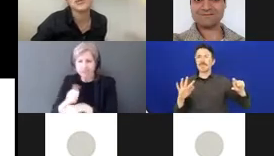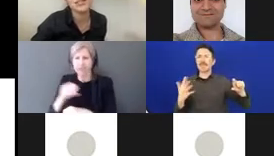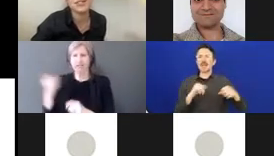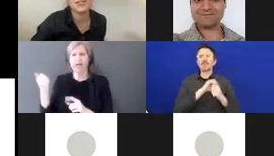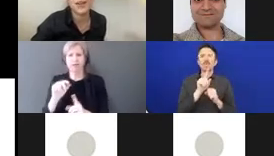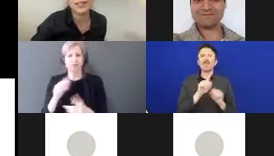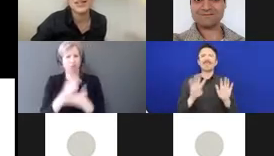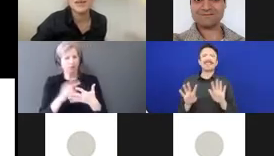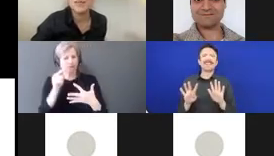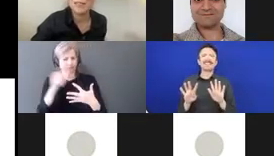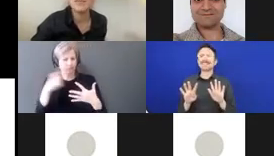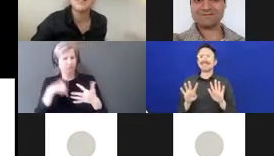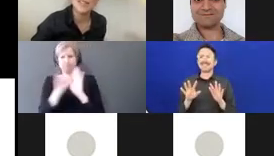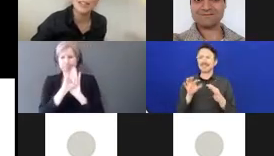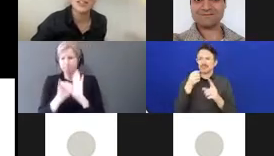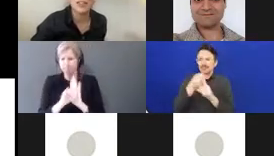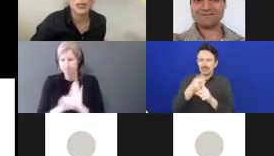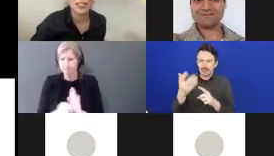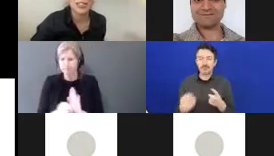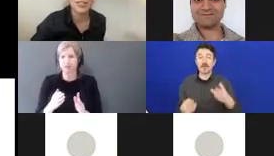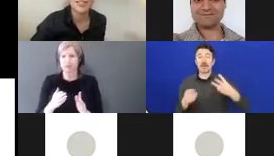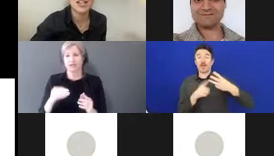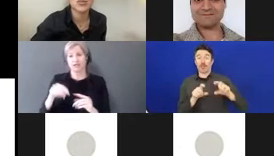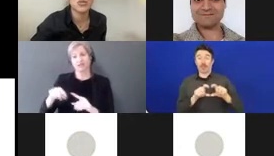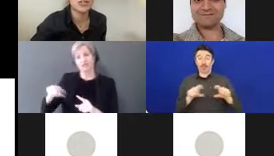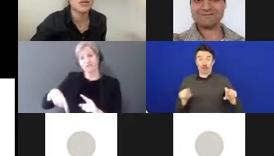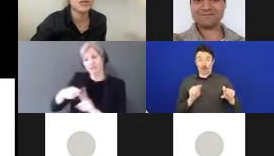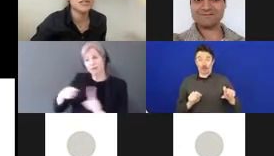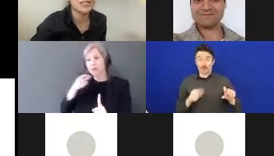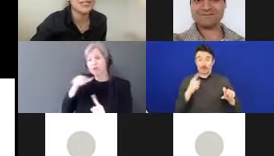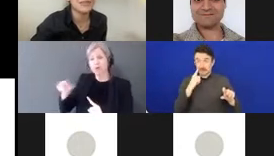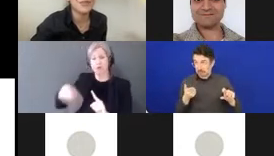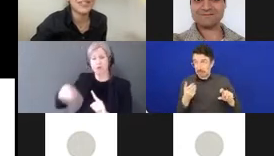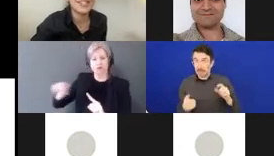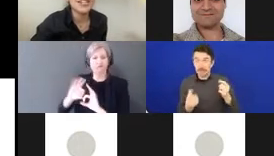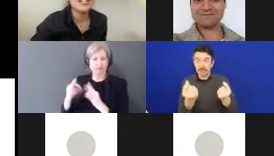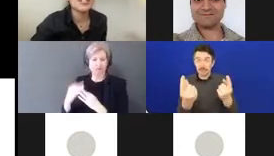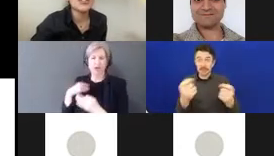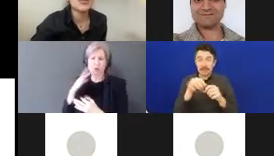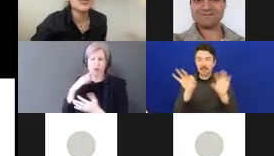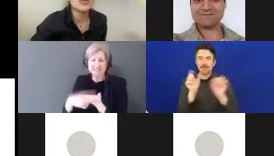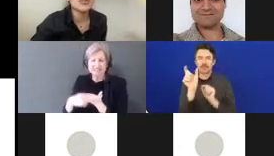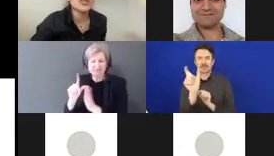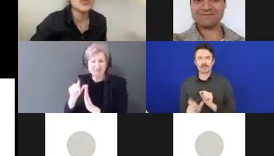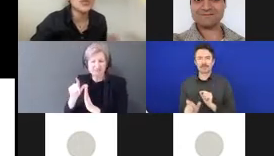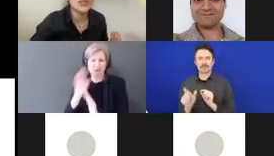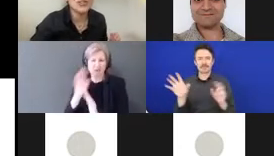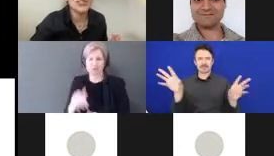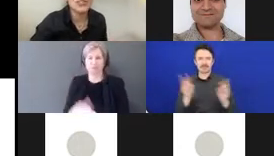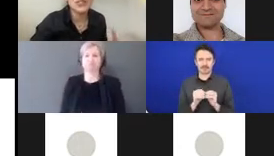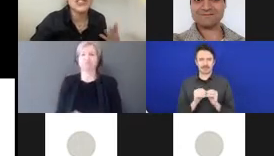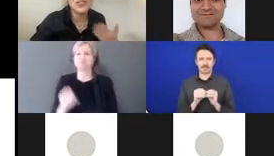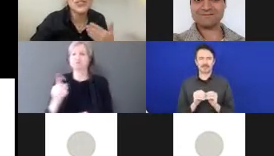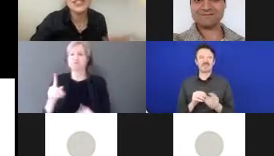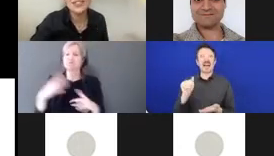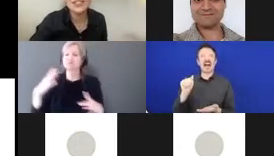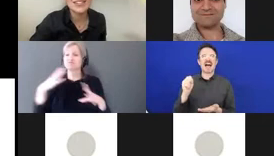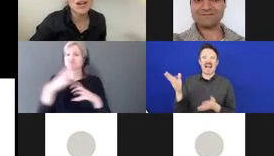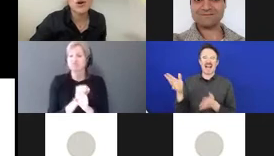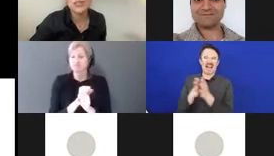that were identified by families in the other objective that Ash will talk about in a minute. So to give you a quick overview, we